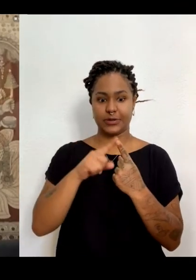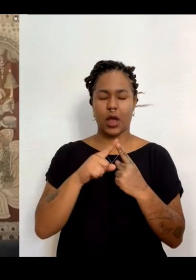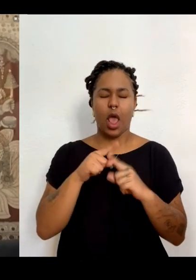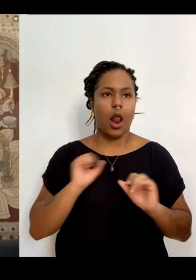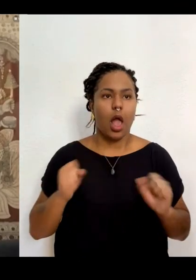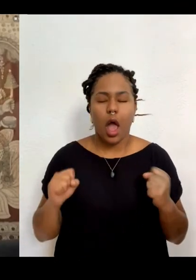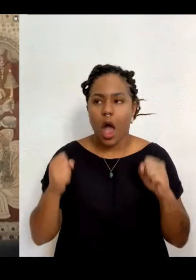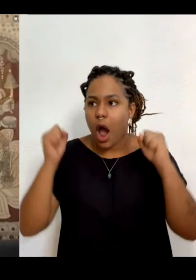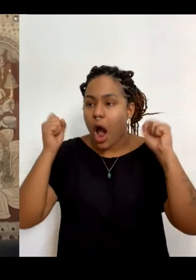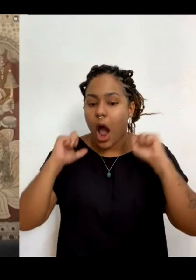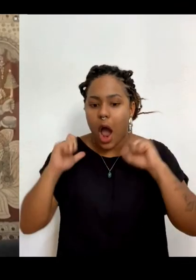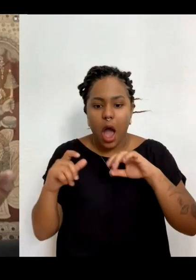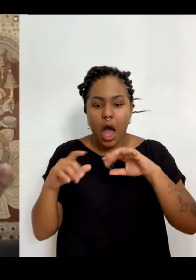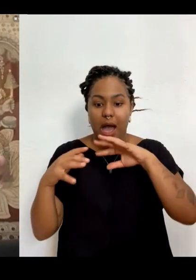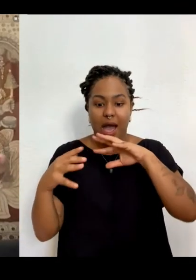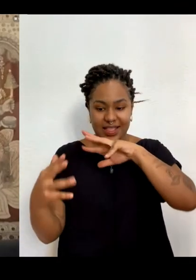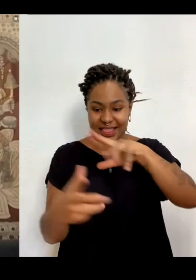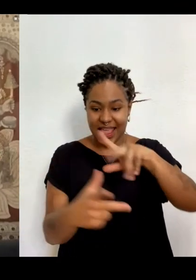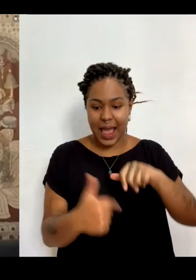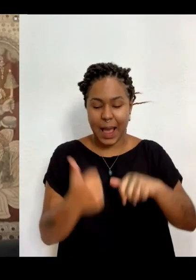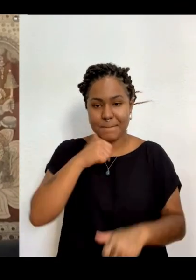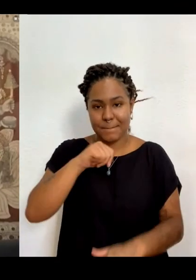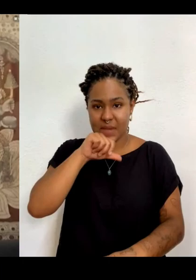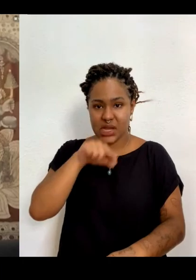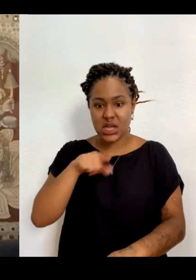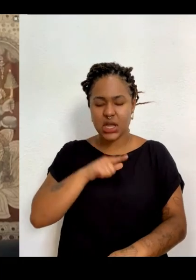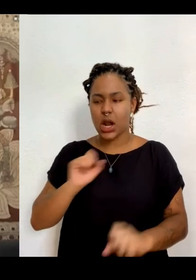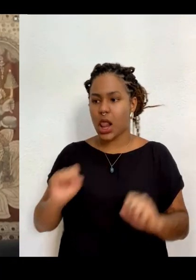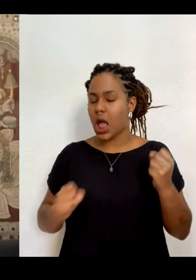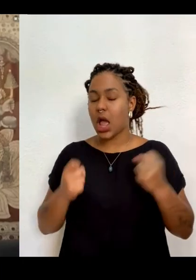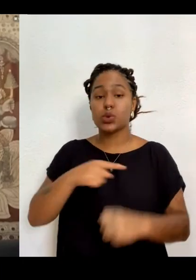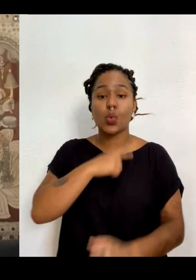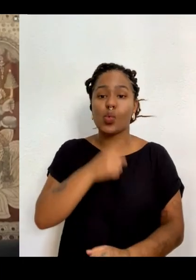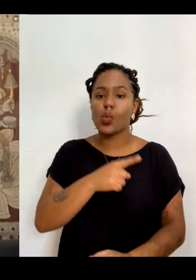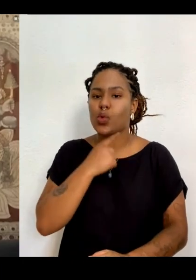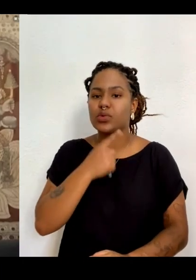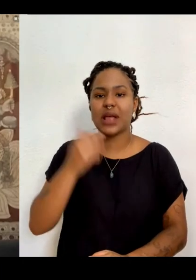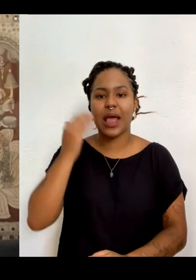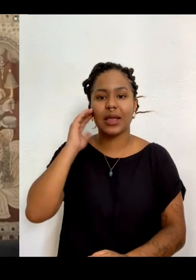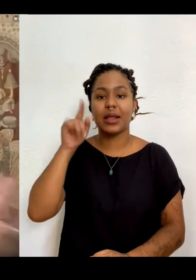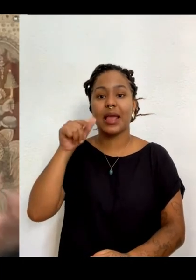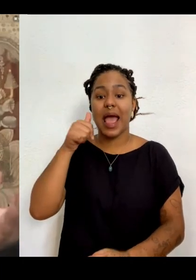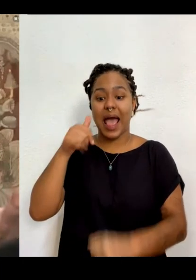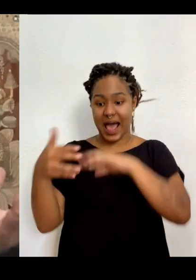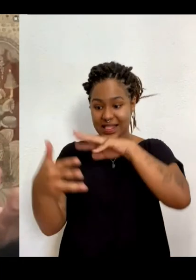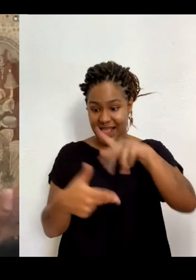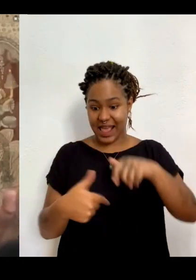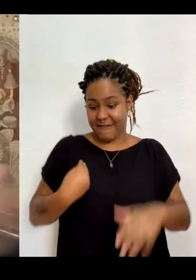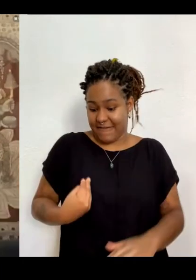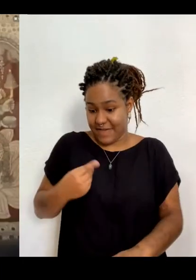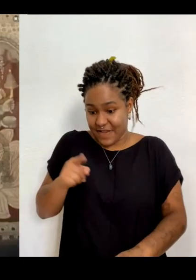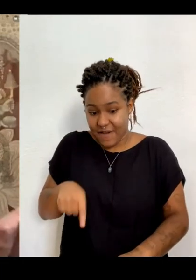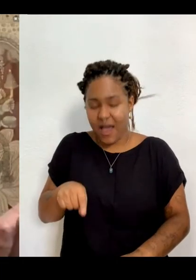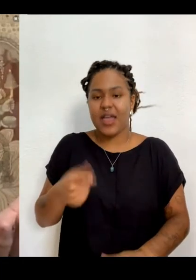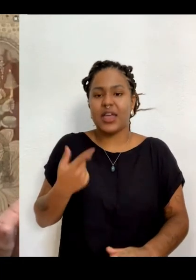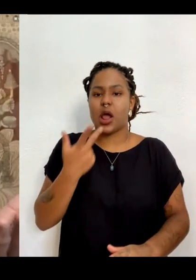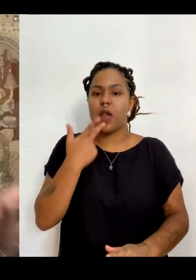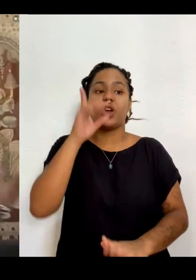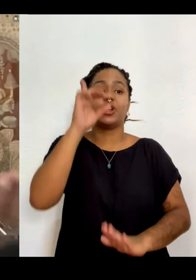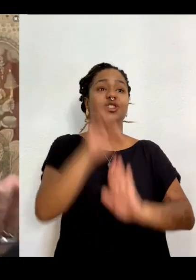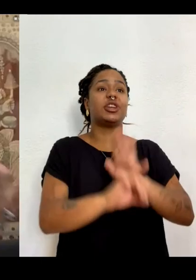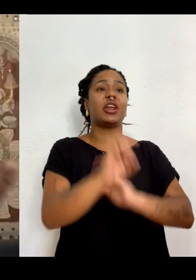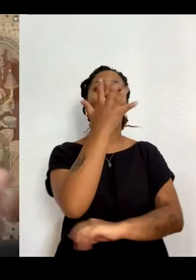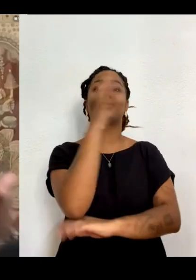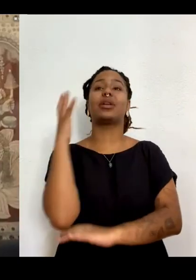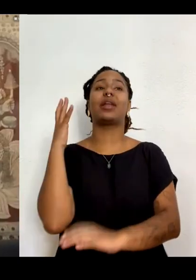fact that the Earth is living you know so they turned it into nature rights of Nature and I'm part of that Alliance but I always tell them